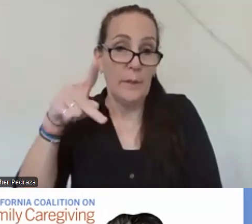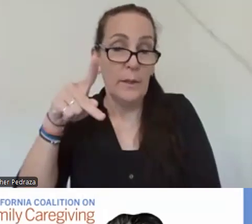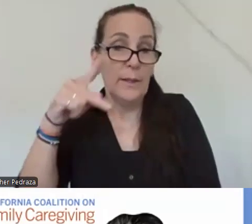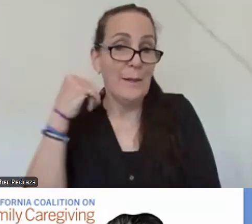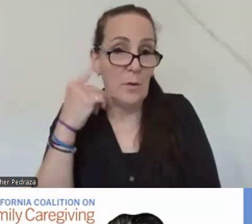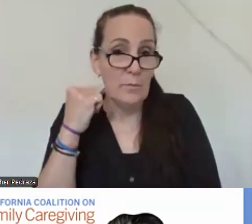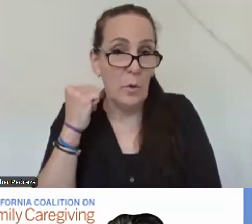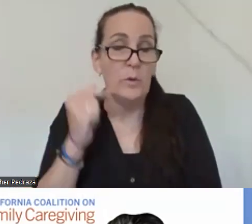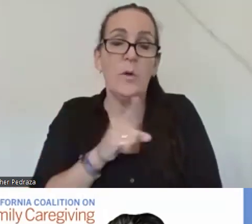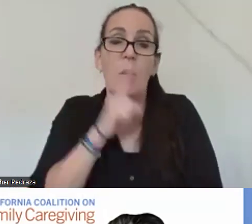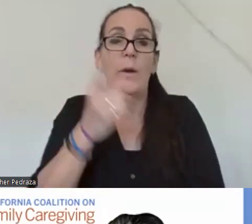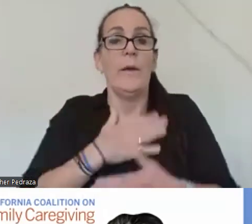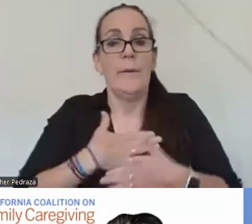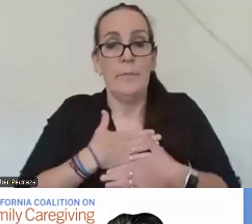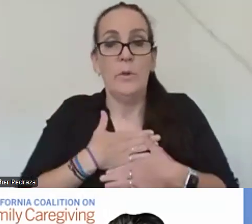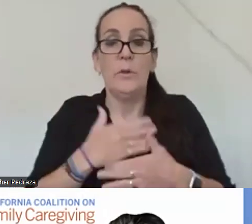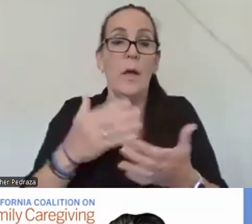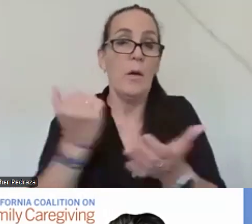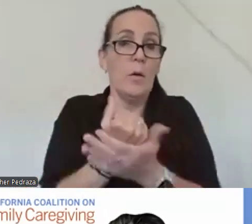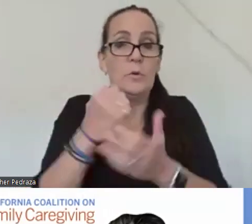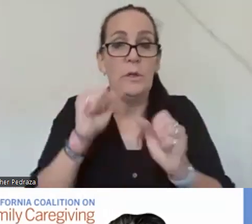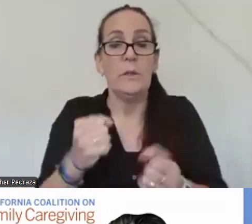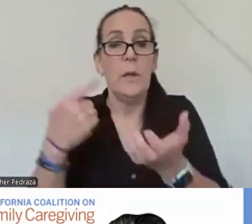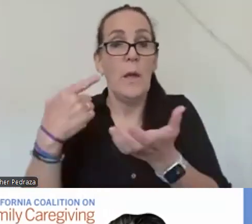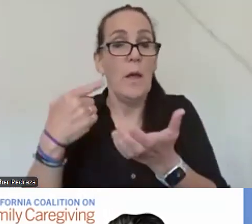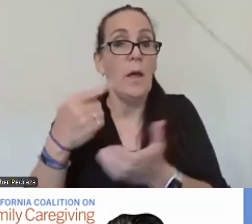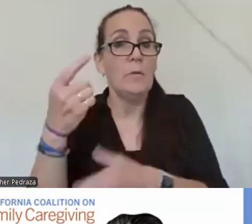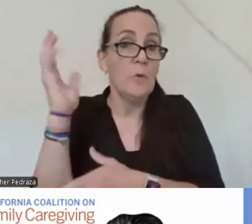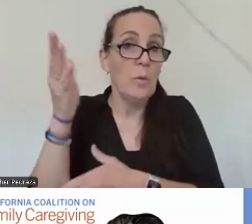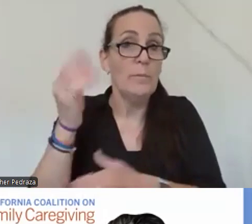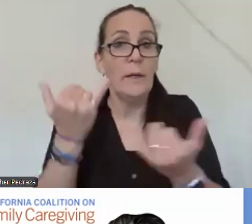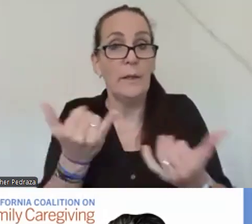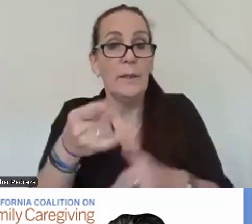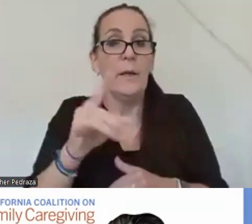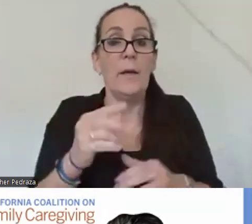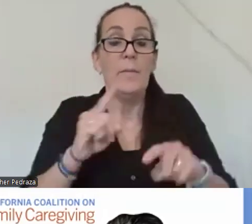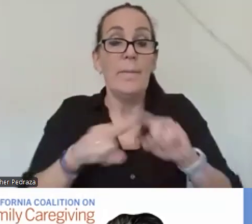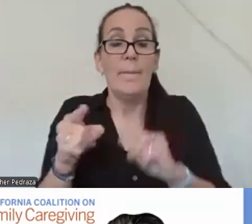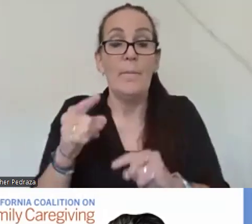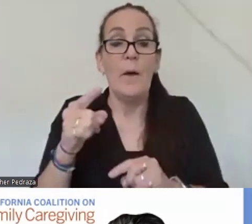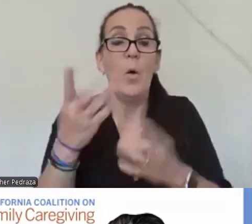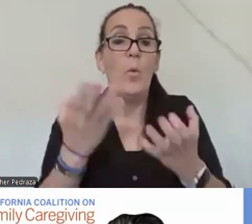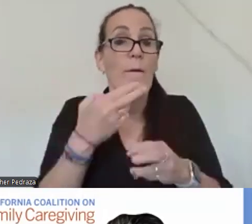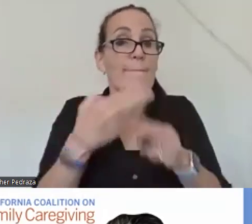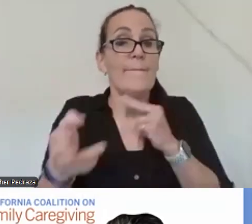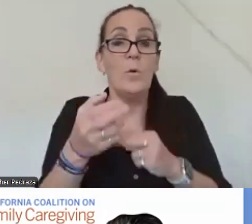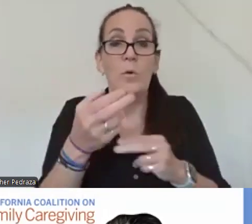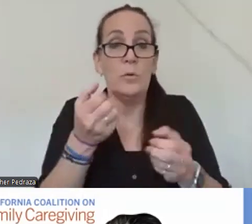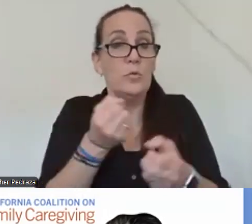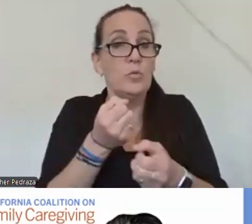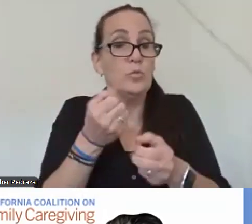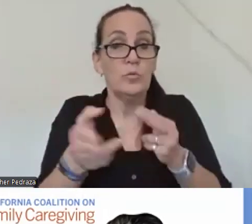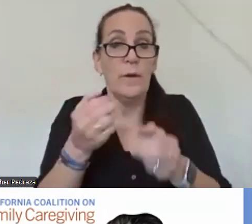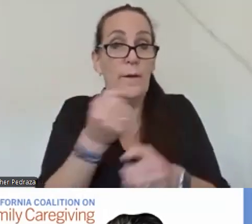to speak today. I'll try to abbreviate my remarks. But first of all, Joseph, thank you for sharing the goals and purposes